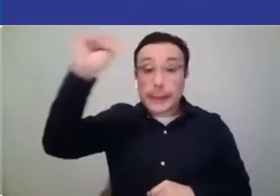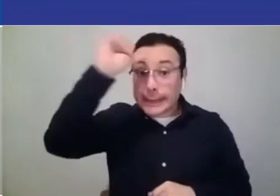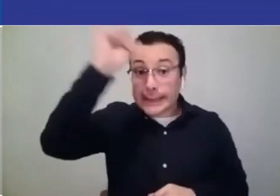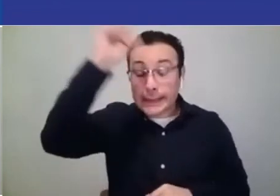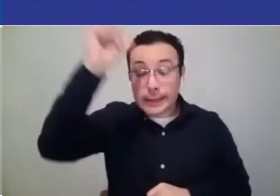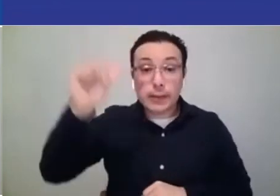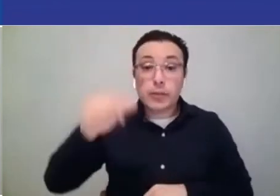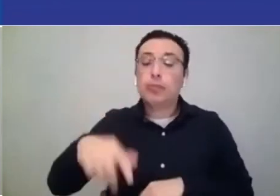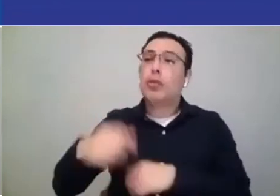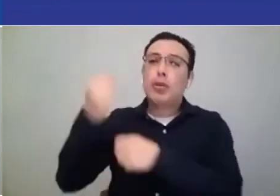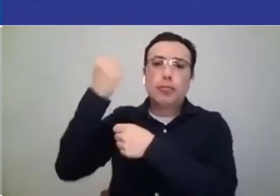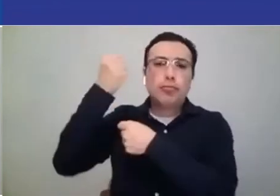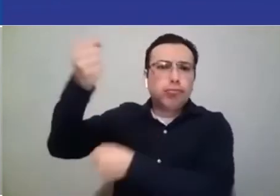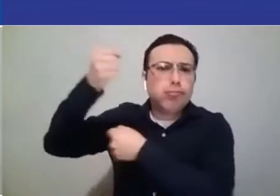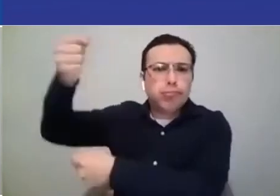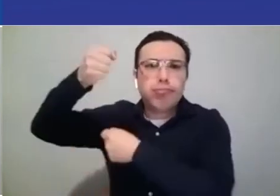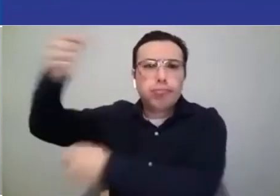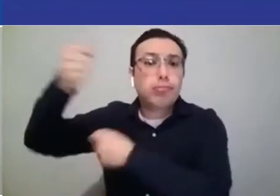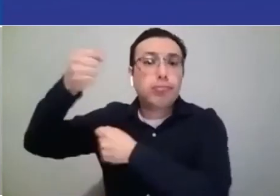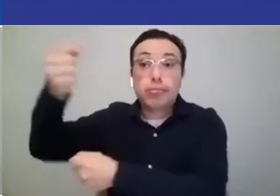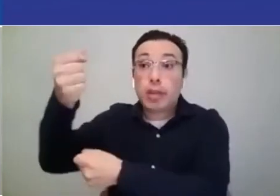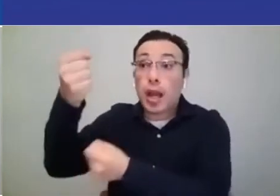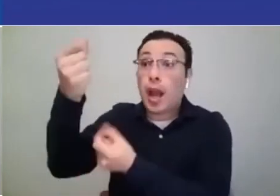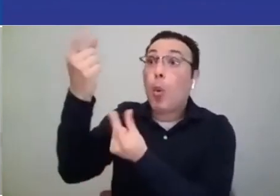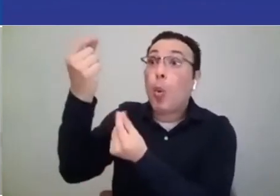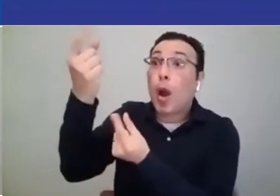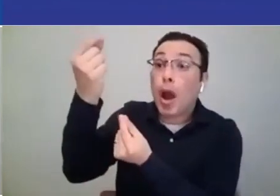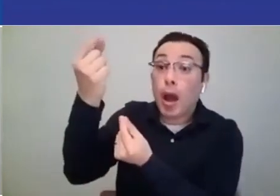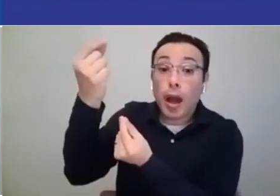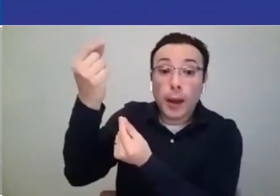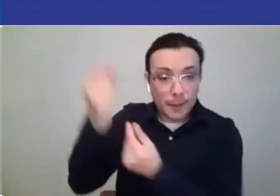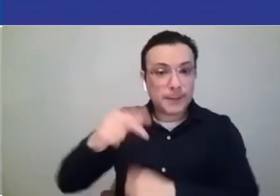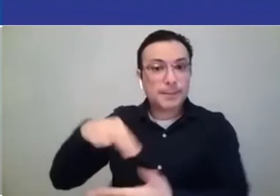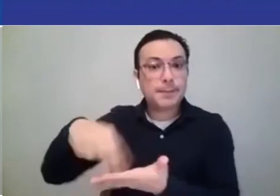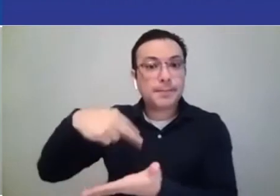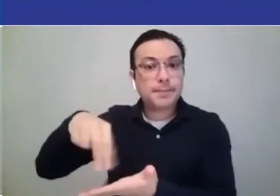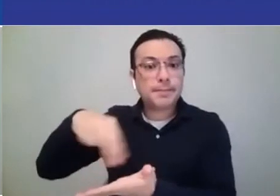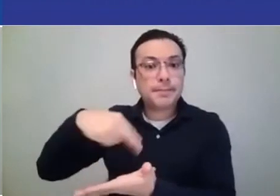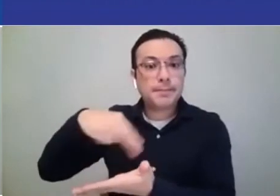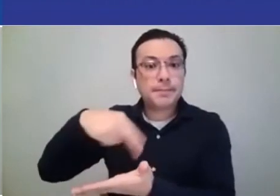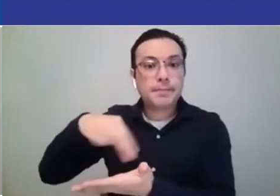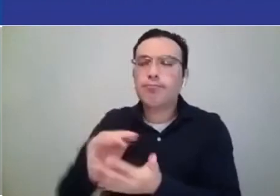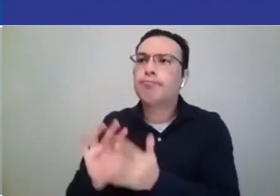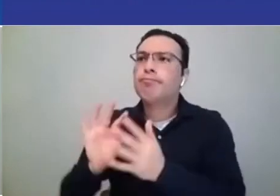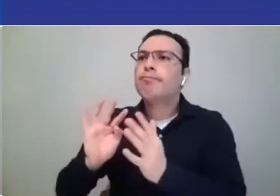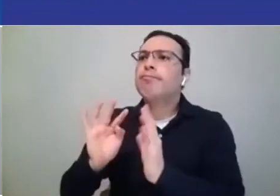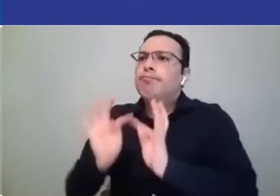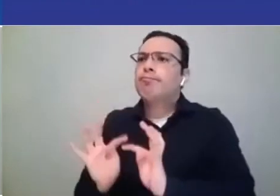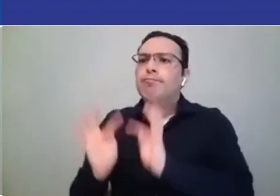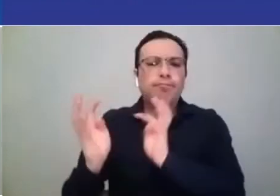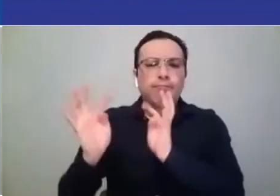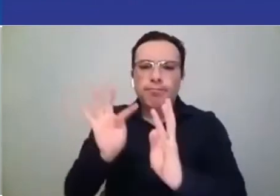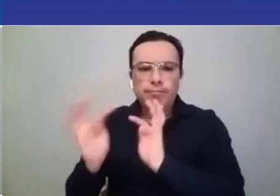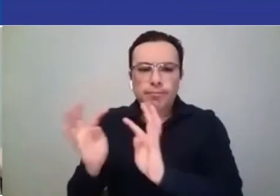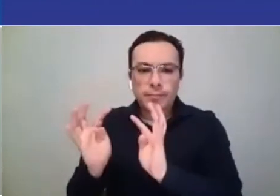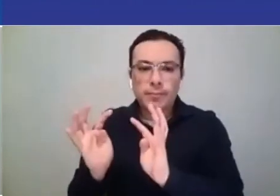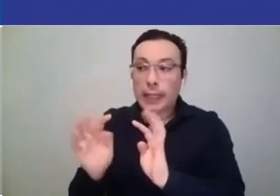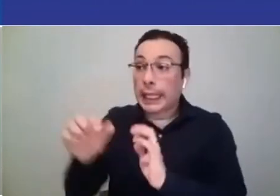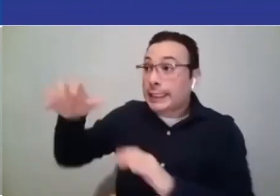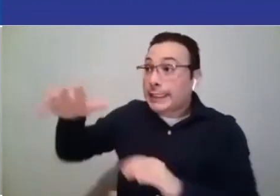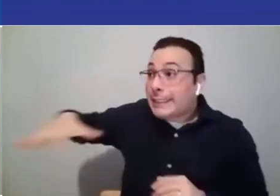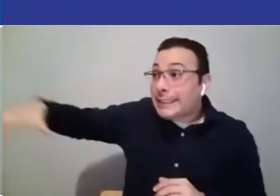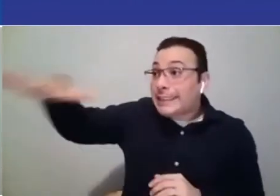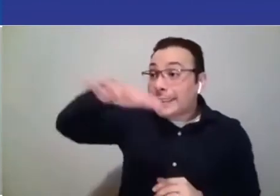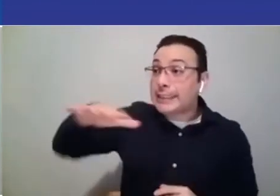bring attention to that. They're talking about these huge issues that Punjabi farmers are facing, and they're also using that to talk about